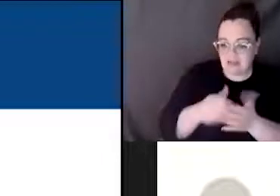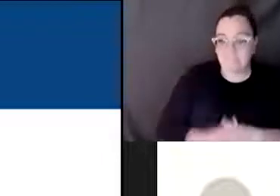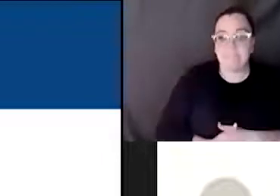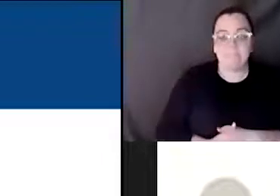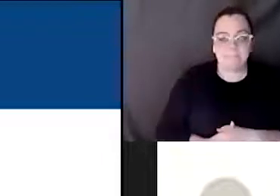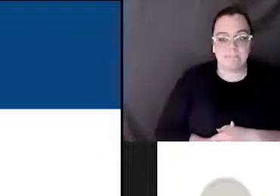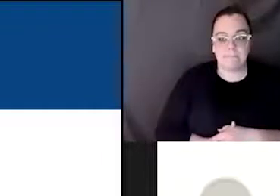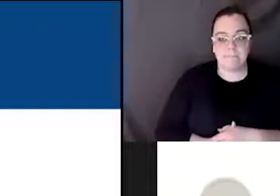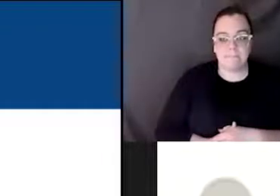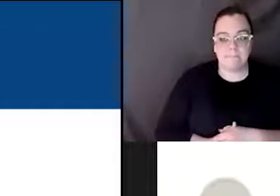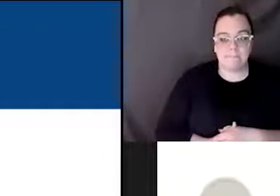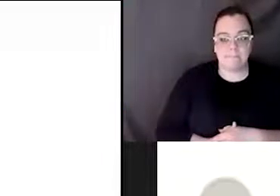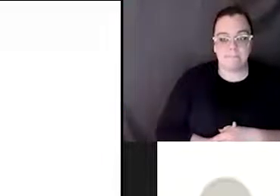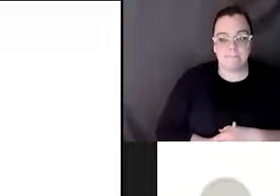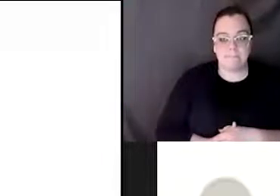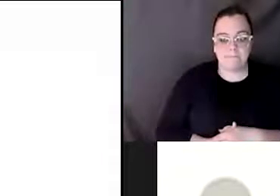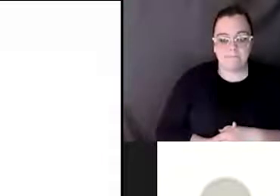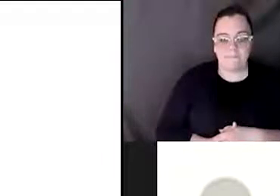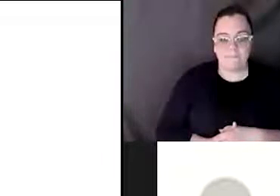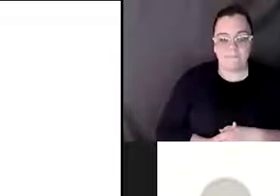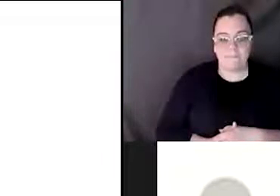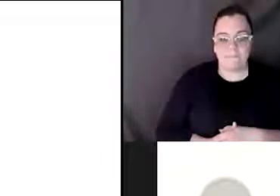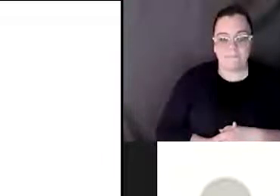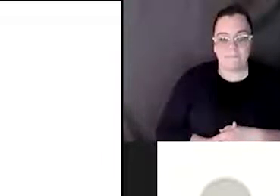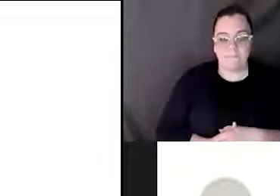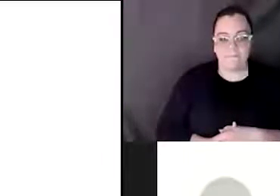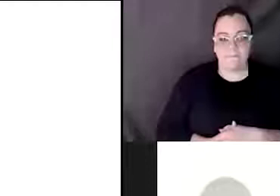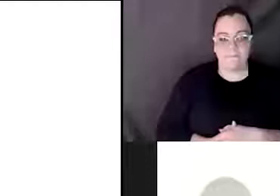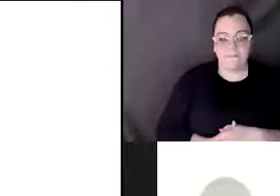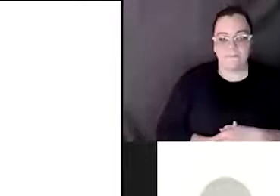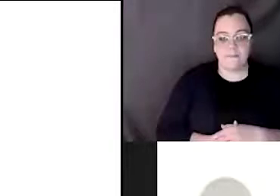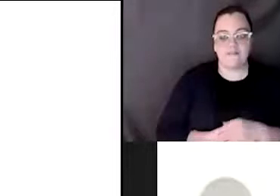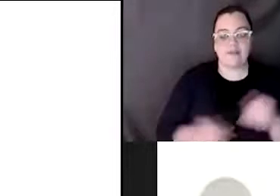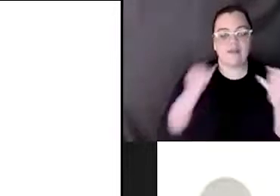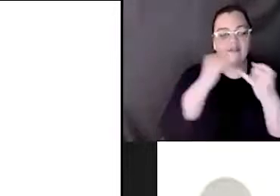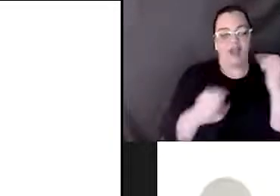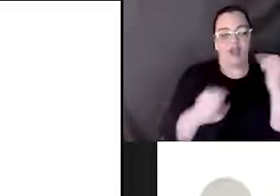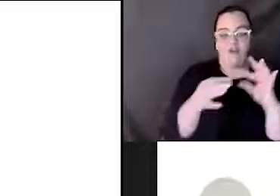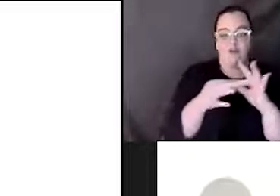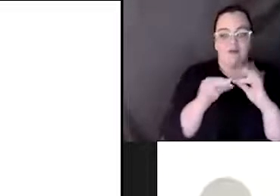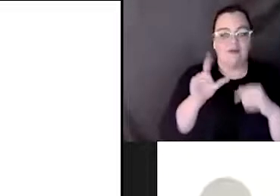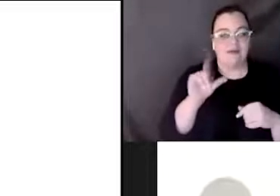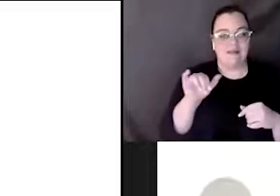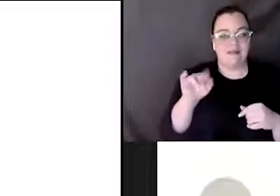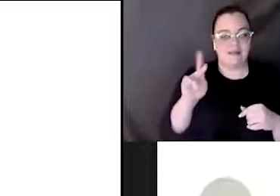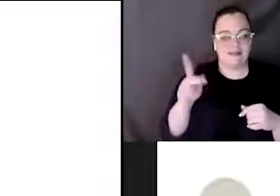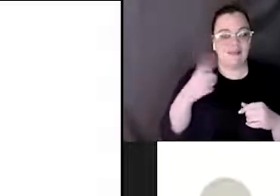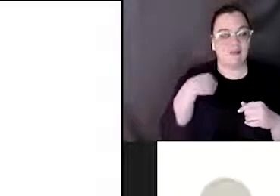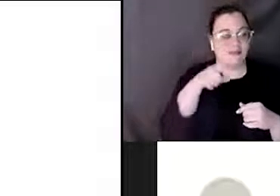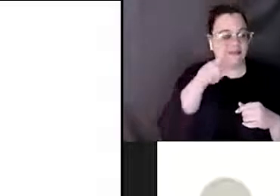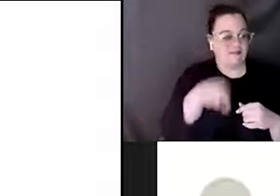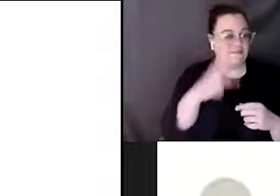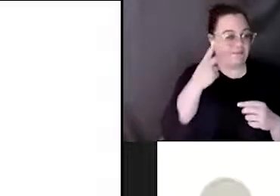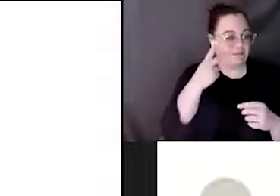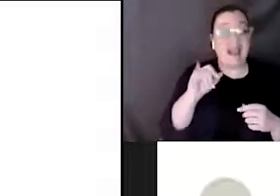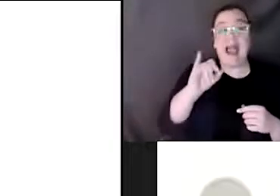Let's see, so just the final set of links that used. If you did